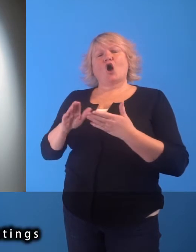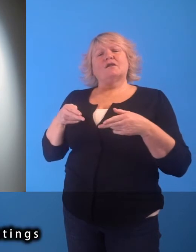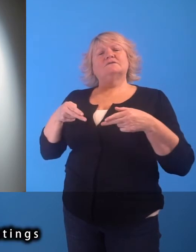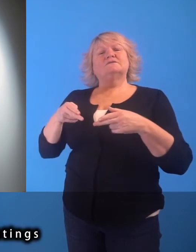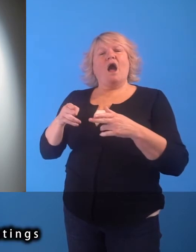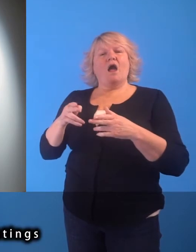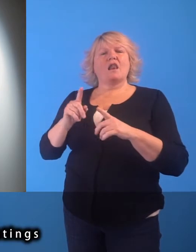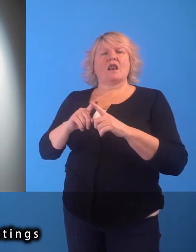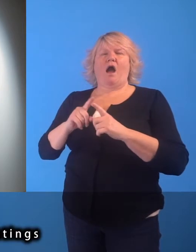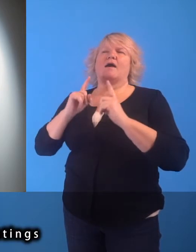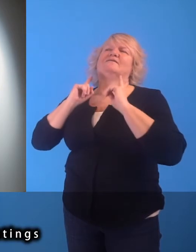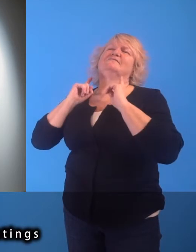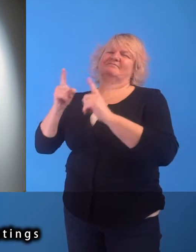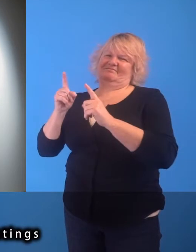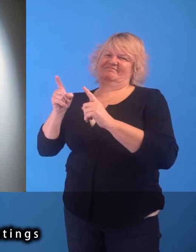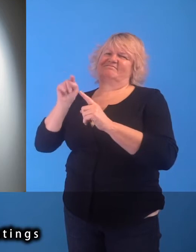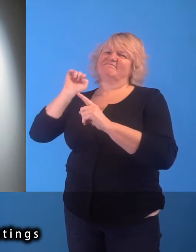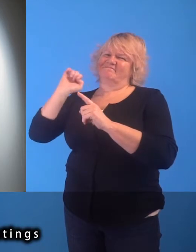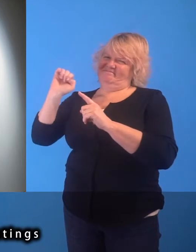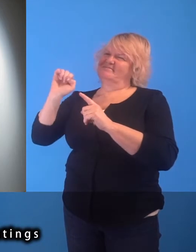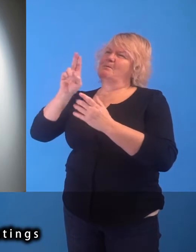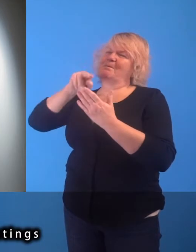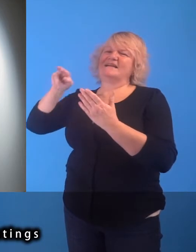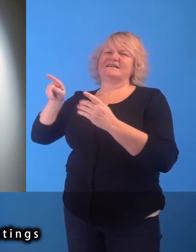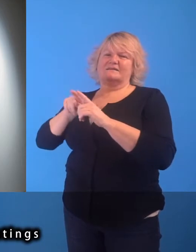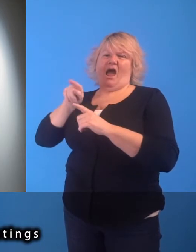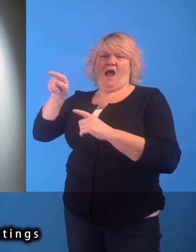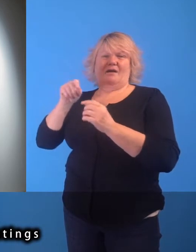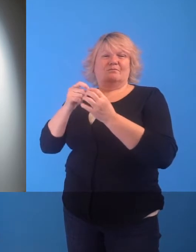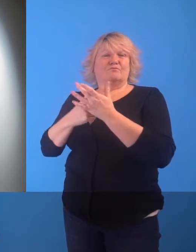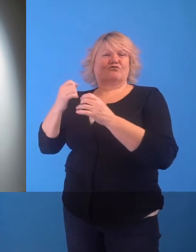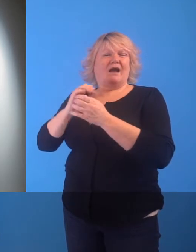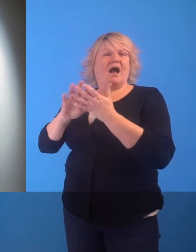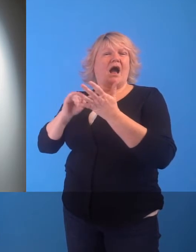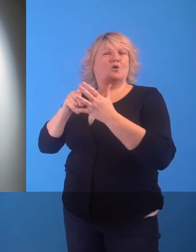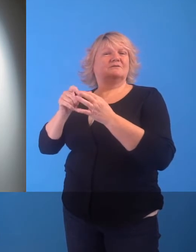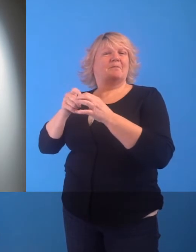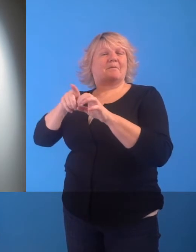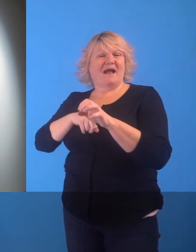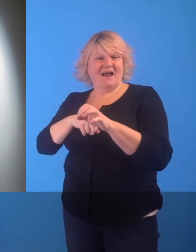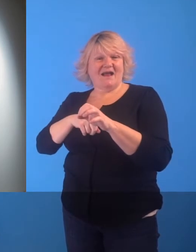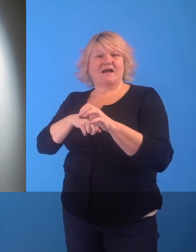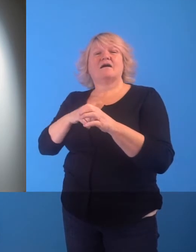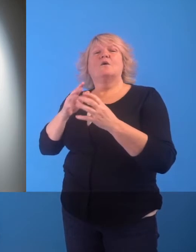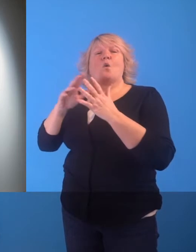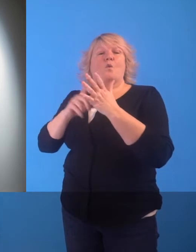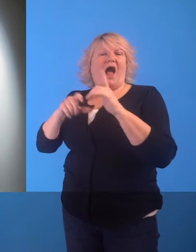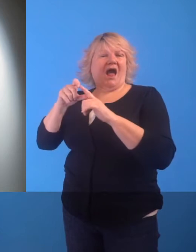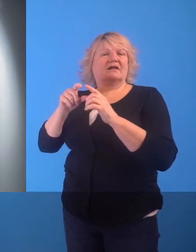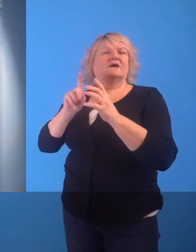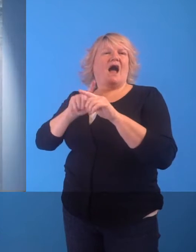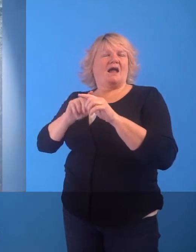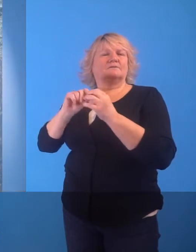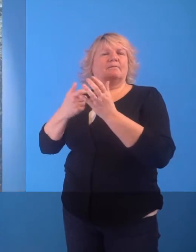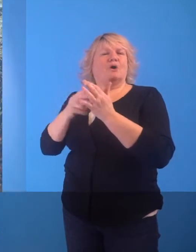Hornel's style reached its ultimate expression in late paintings such as Brighouse Bay, Wild and